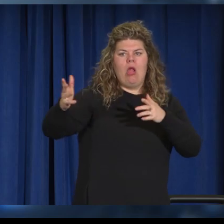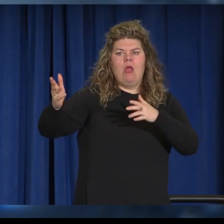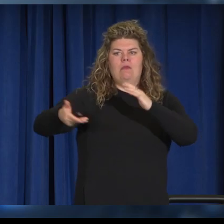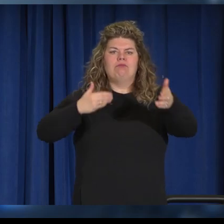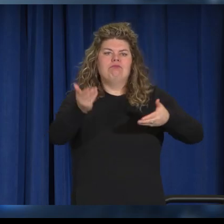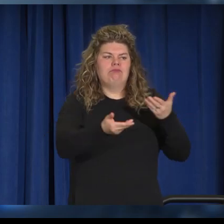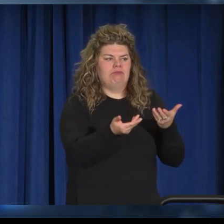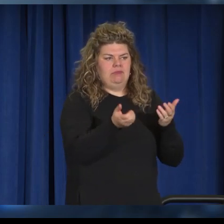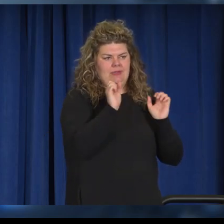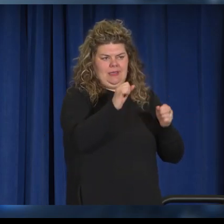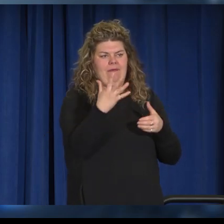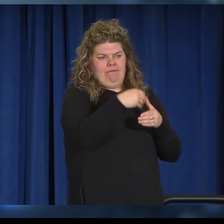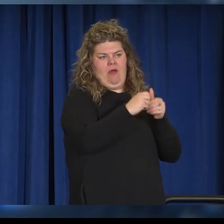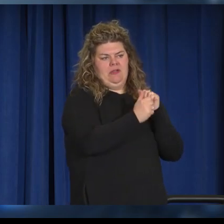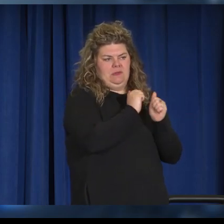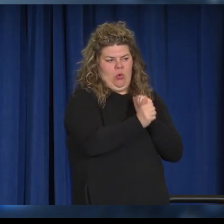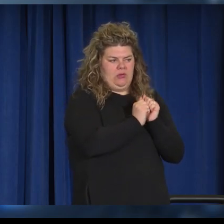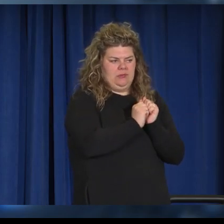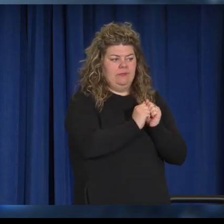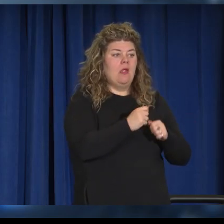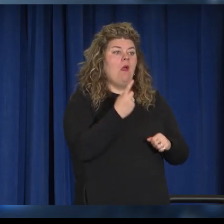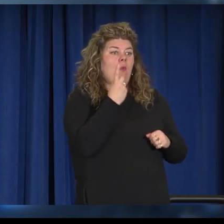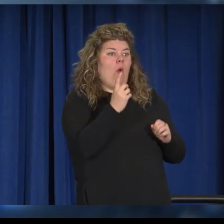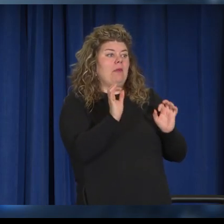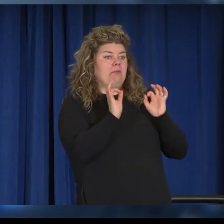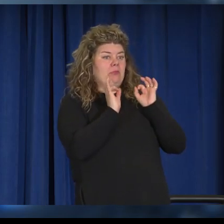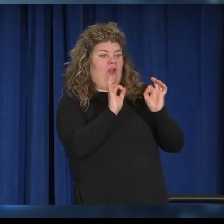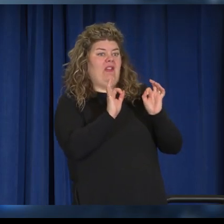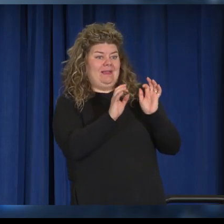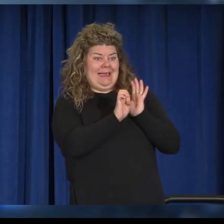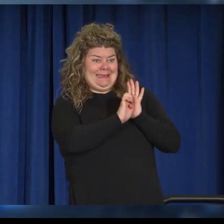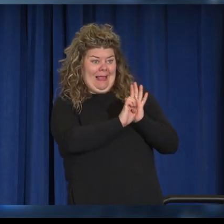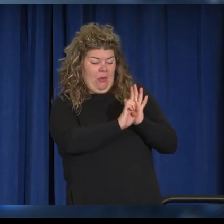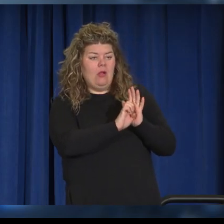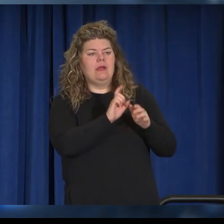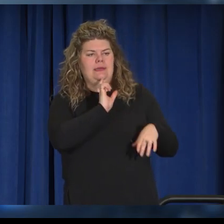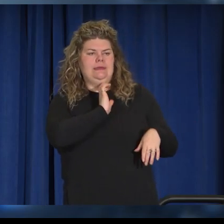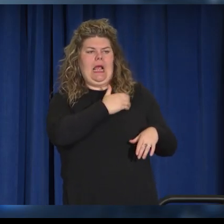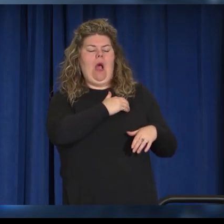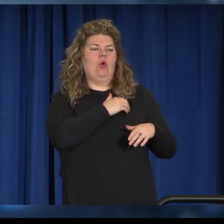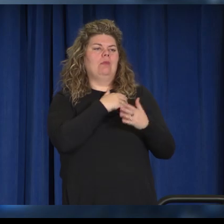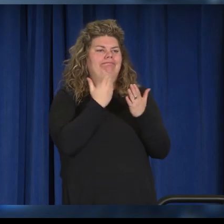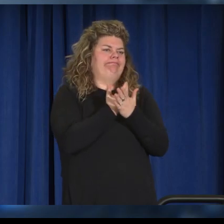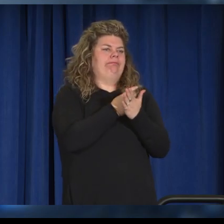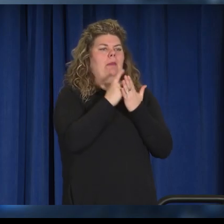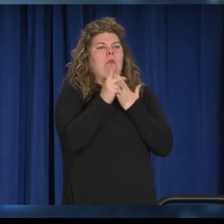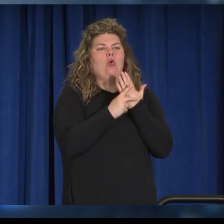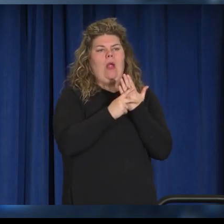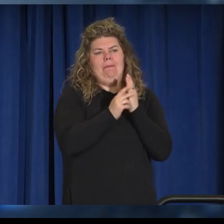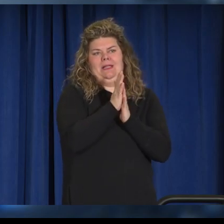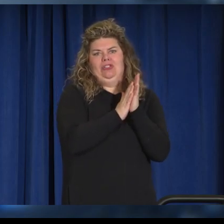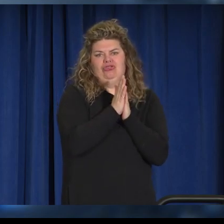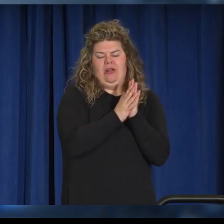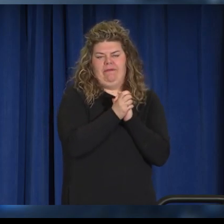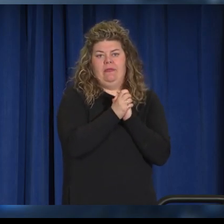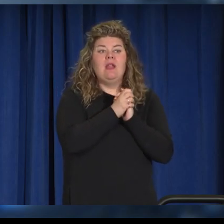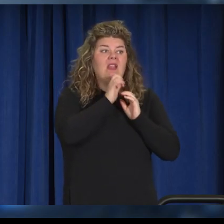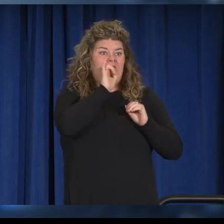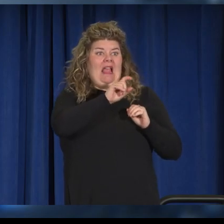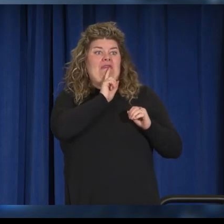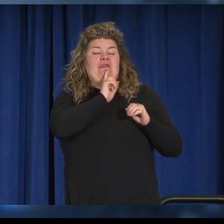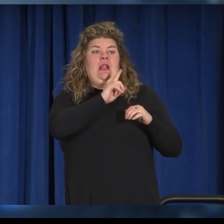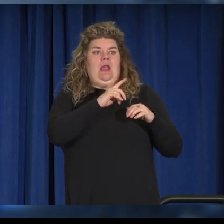I think a perfect example of this is our Adaptive Sport and Inclusive Recreation Initiative. And this is almost birthed